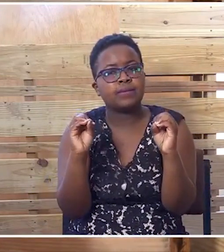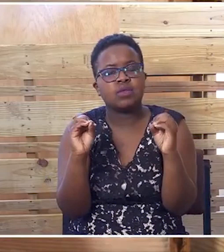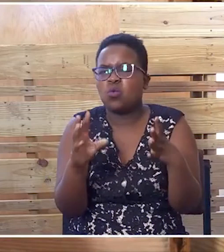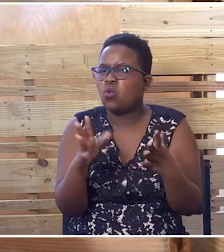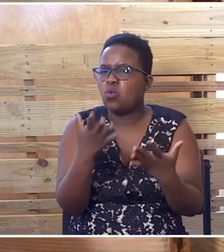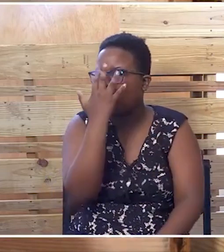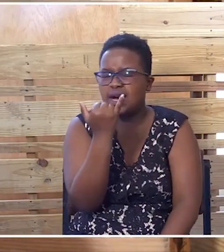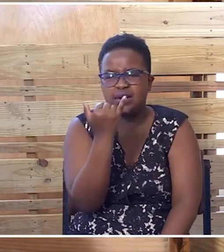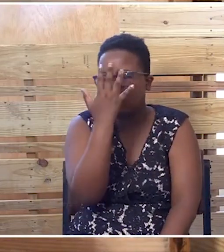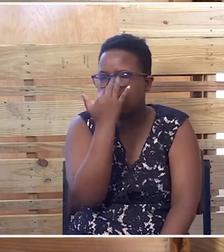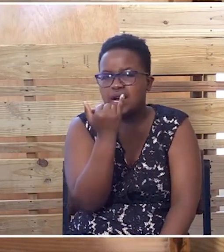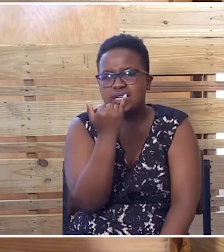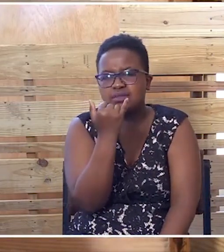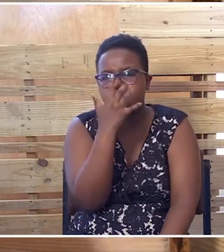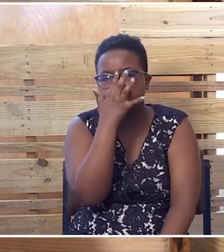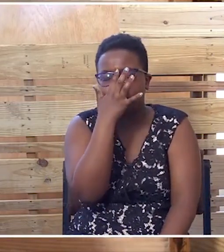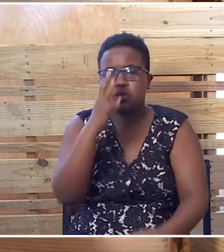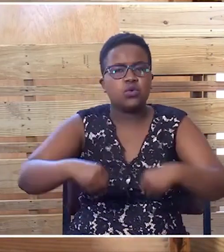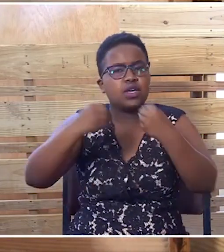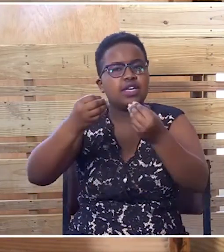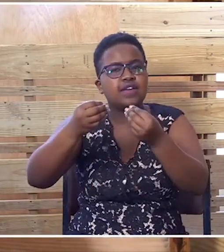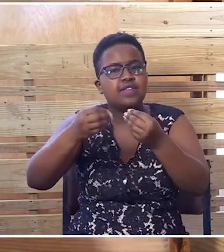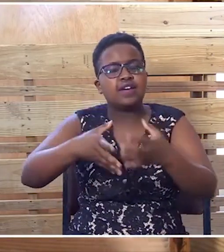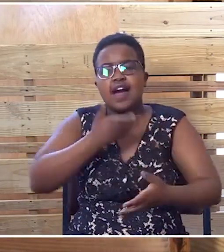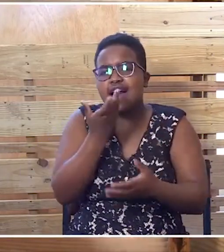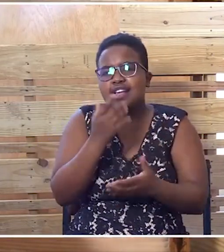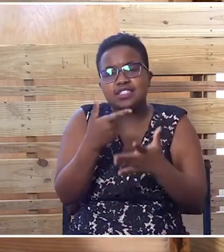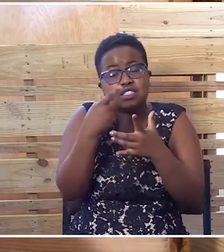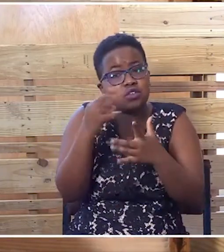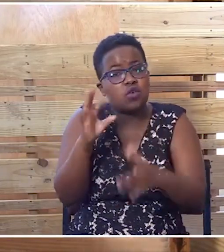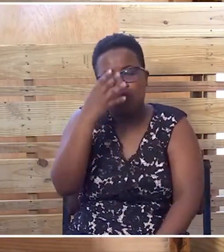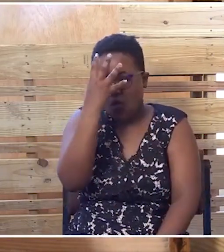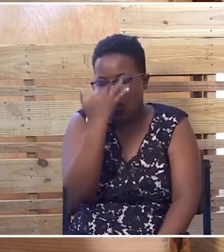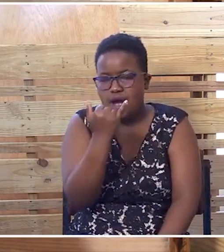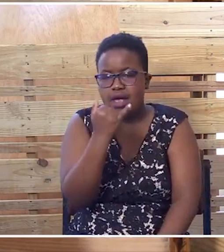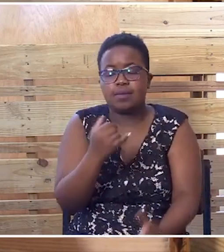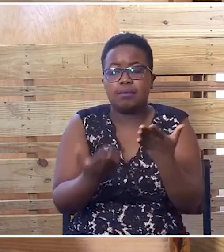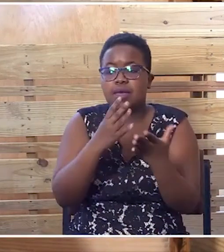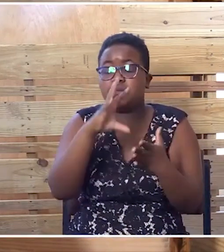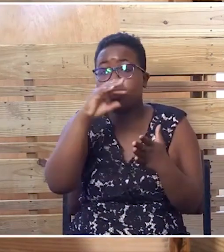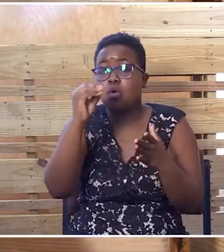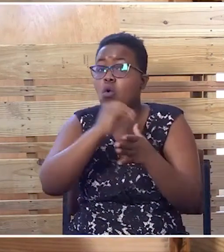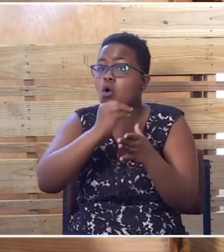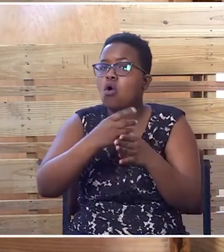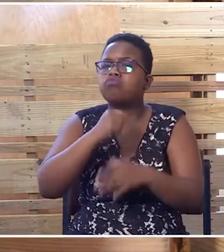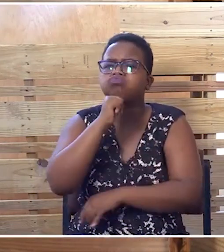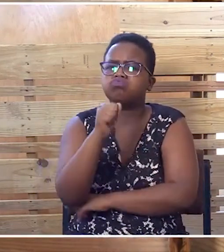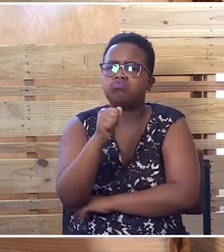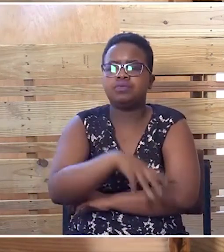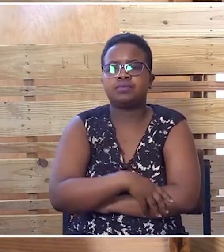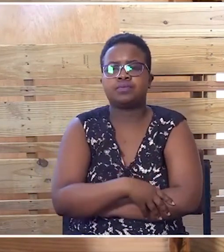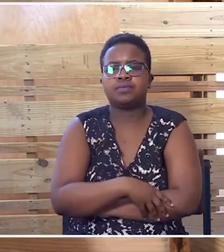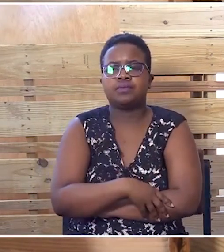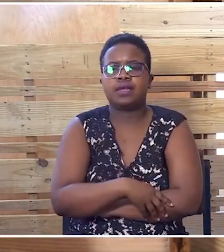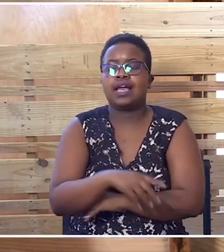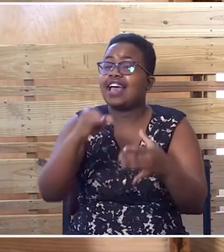why? You know, you give answers of why you should either go or not. Yeah? And the last question